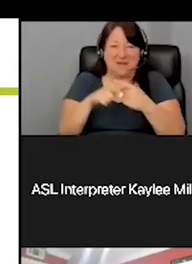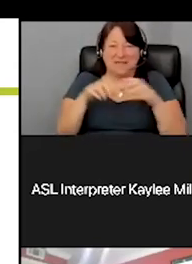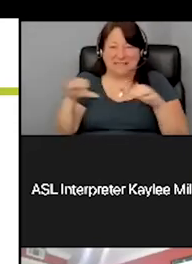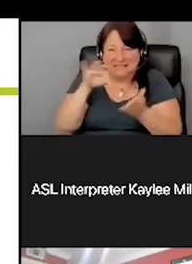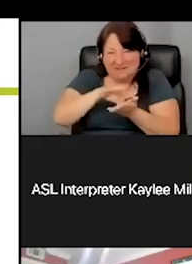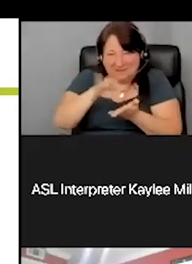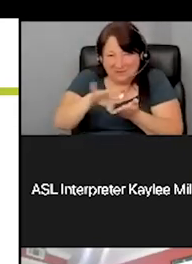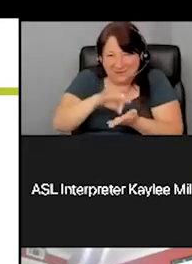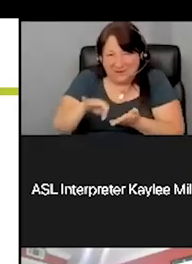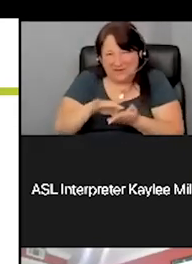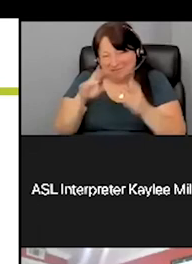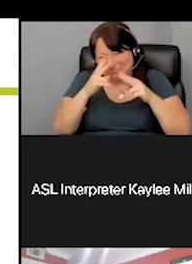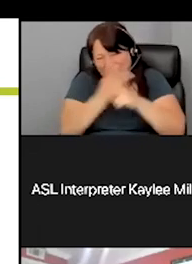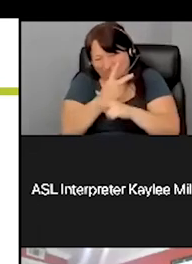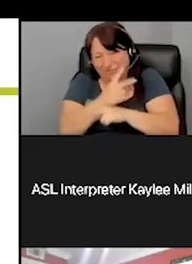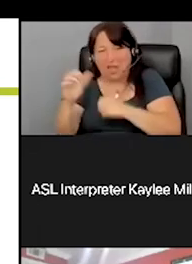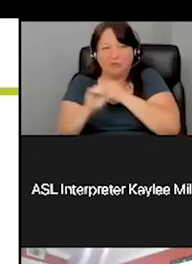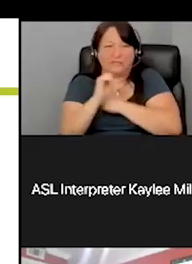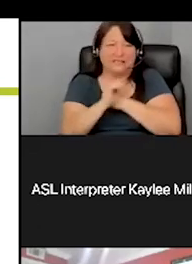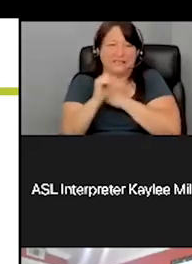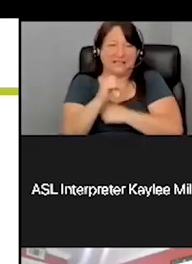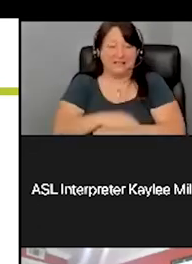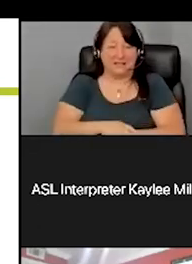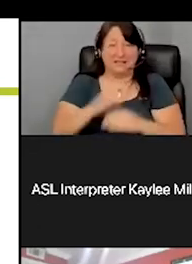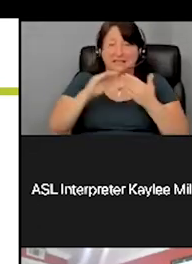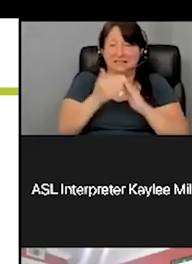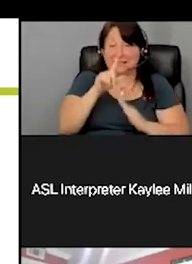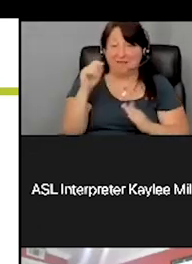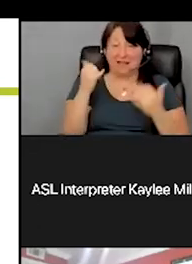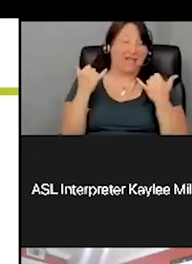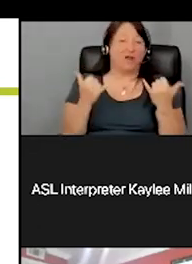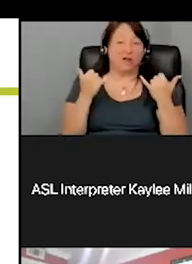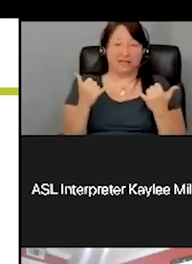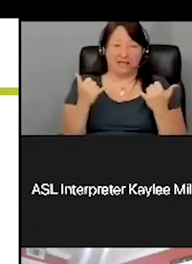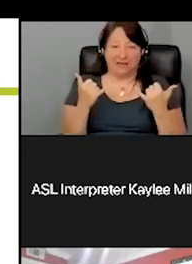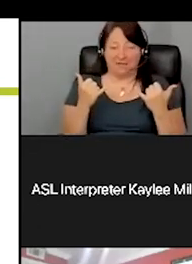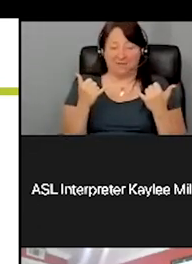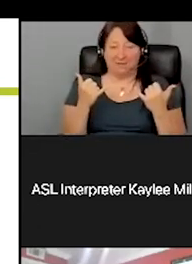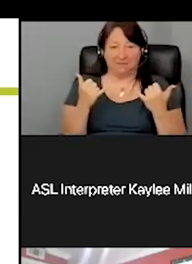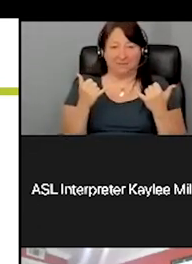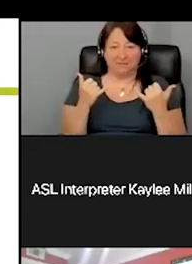their risk. The city of LA currently, you know, they've already gotten